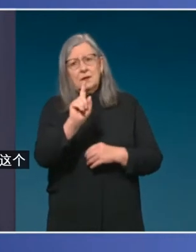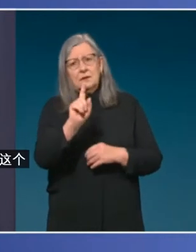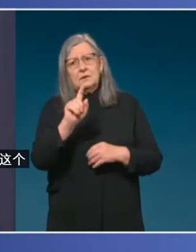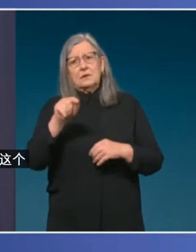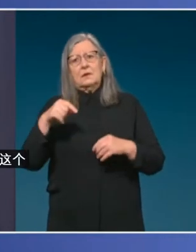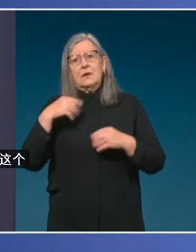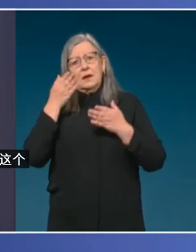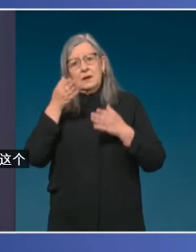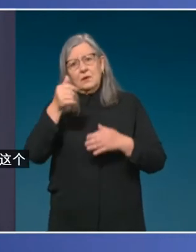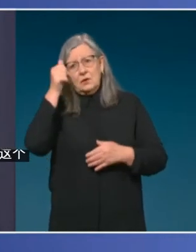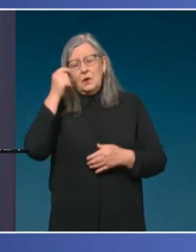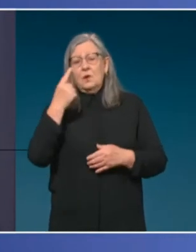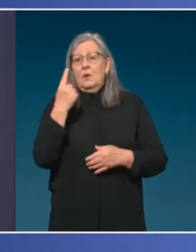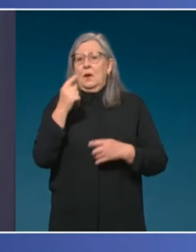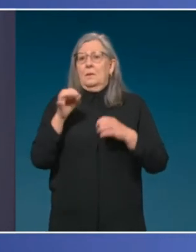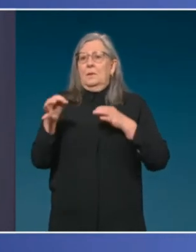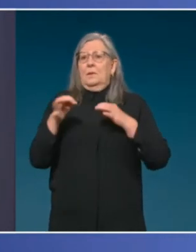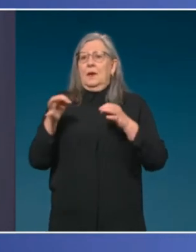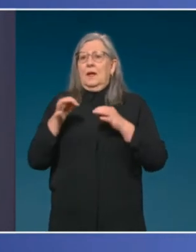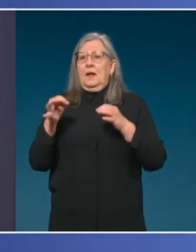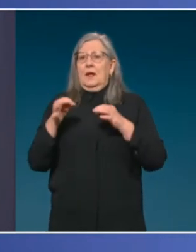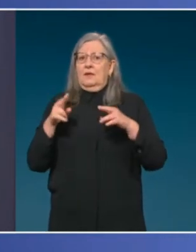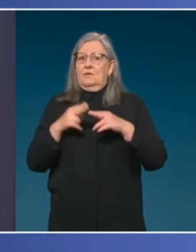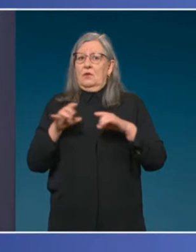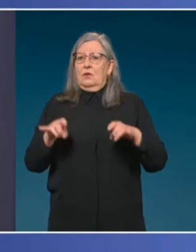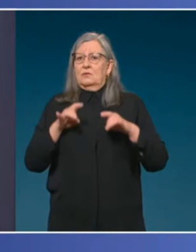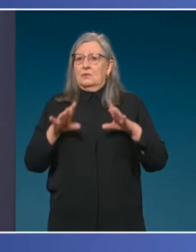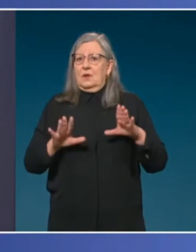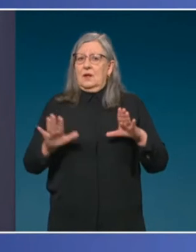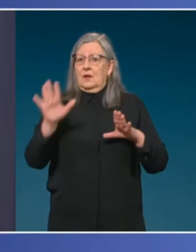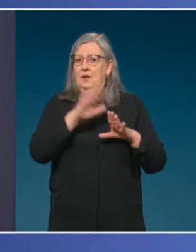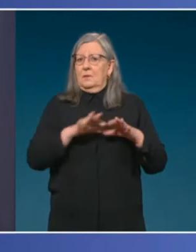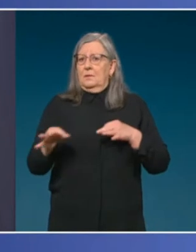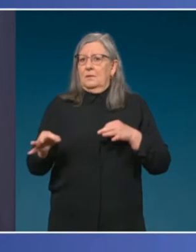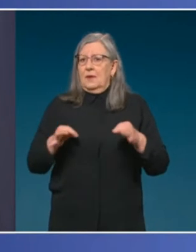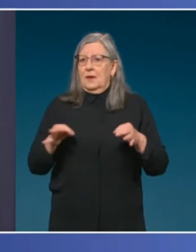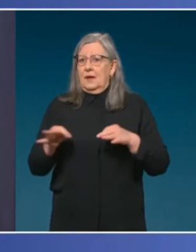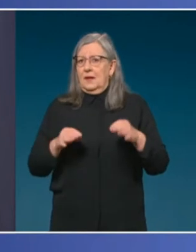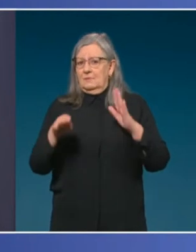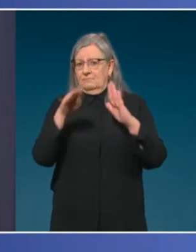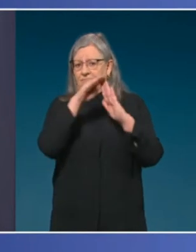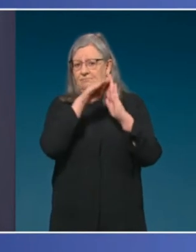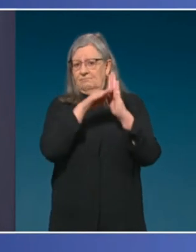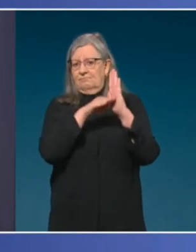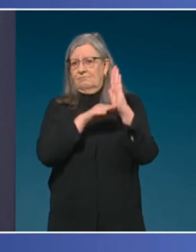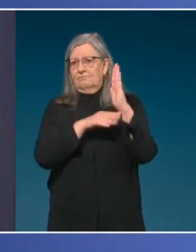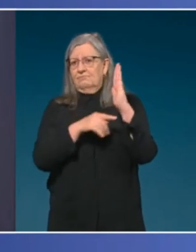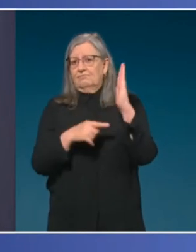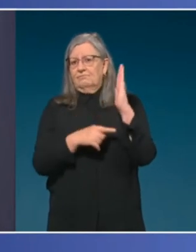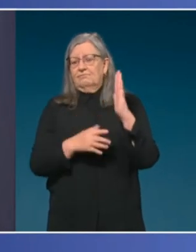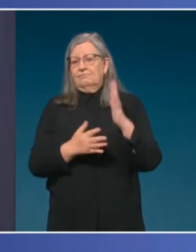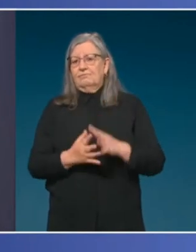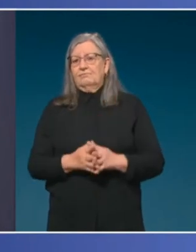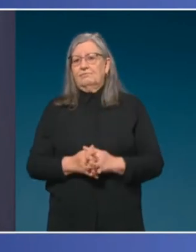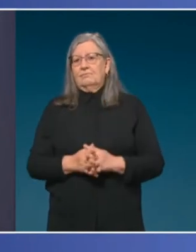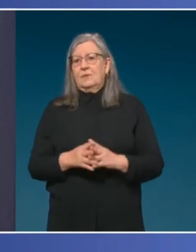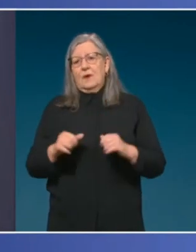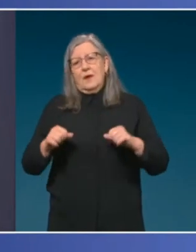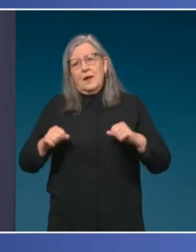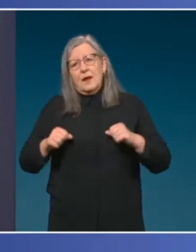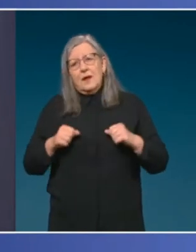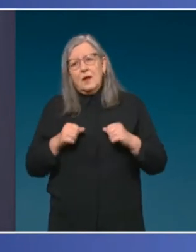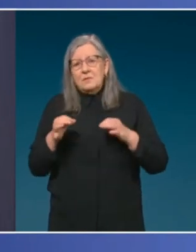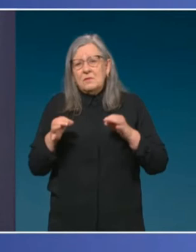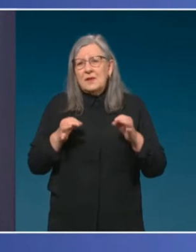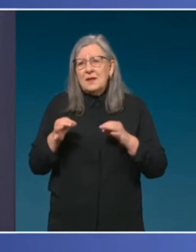towards that national plan. The national plan has always contemplated temporary measures, but the direction of the national plan is unchanged.